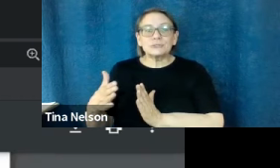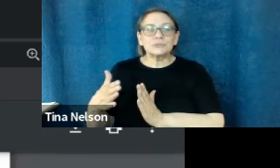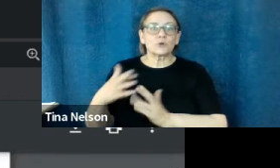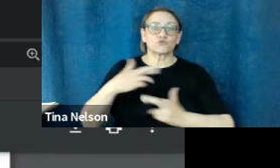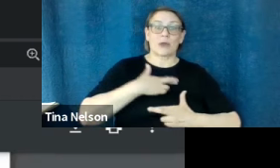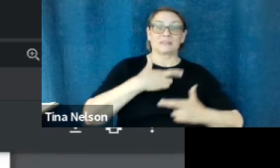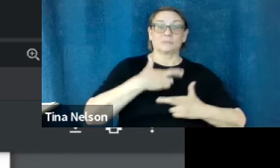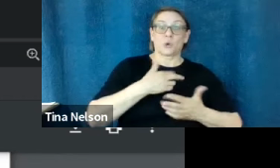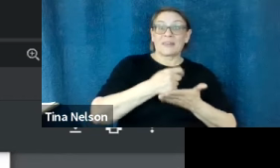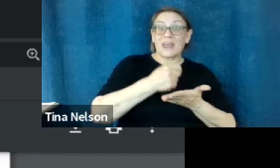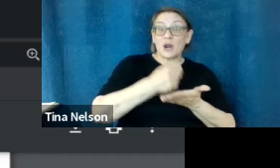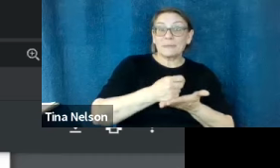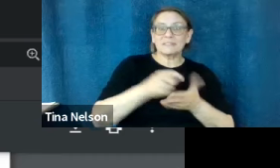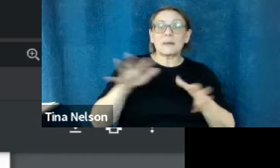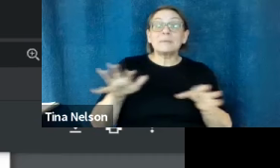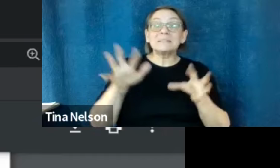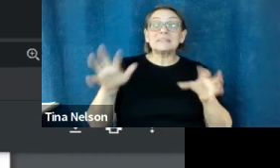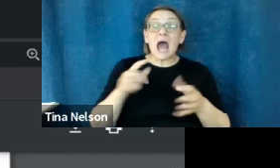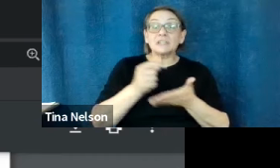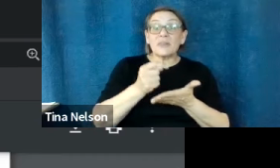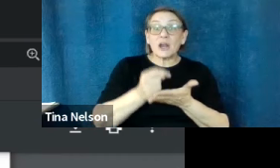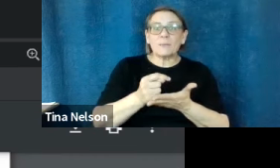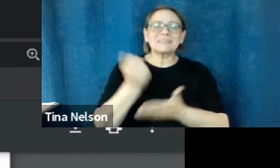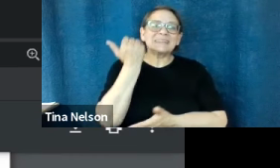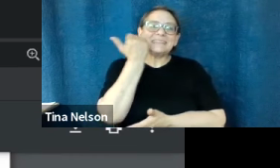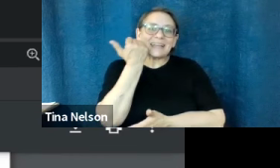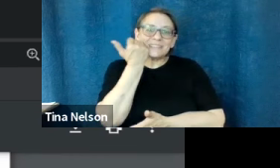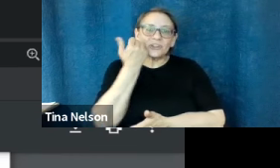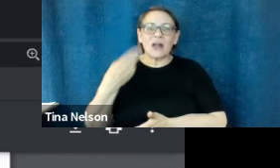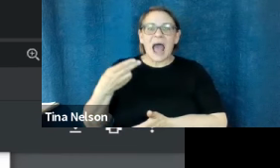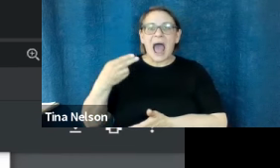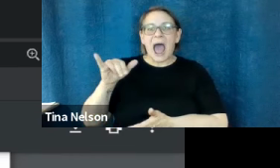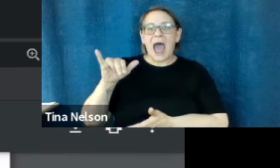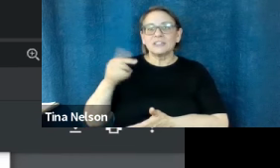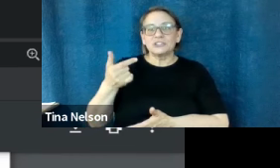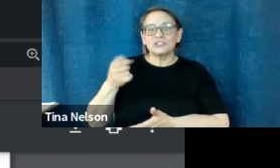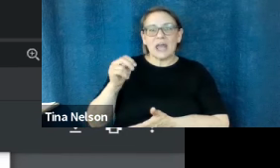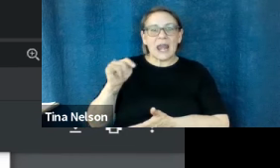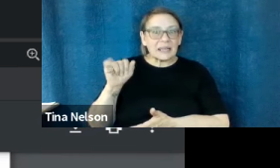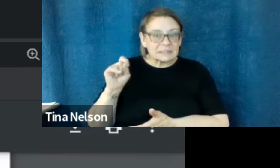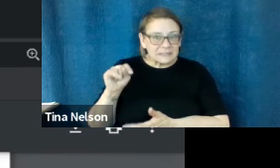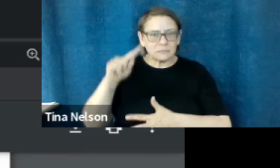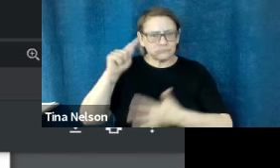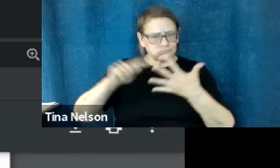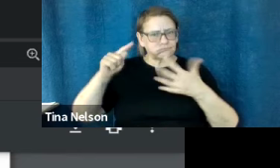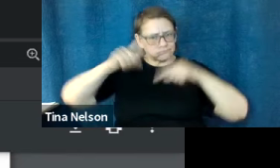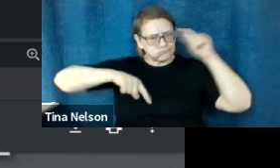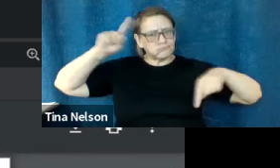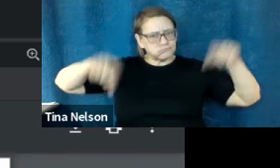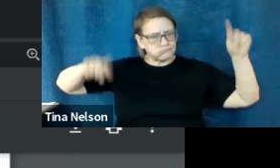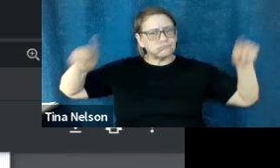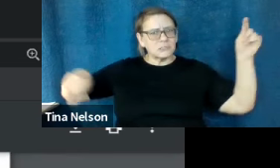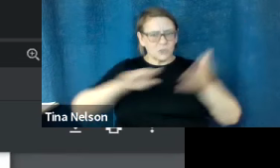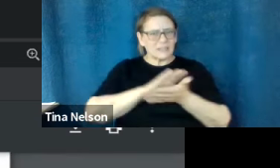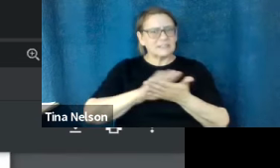respiratory therapists, massage therapists, dental hygienists. So it goes on and on. It's nice to